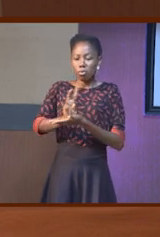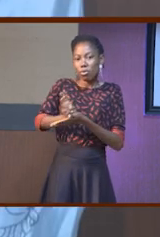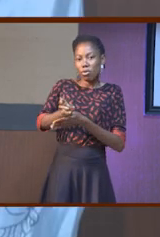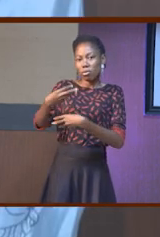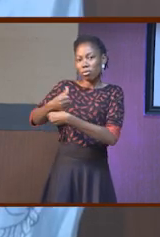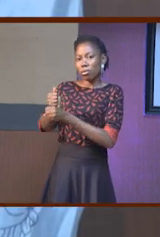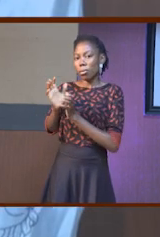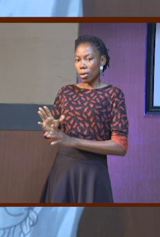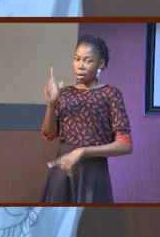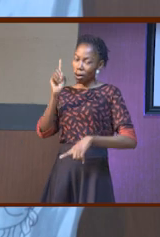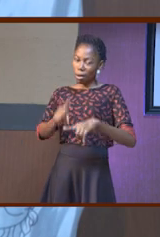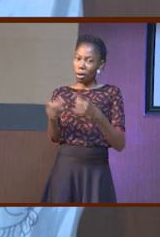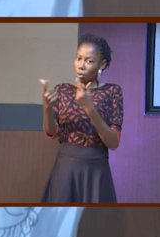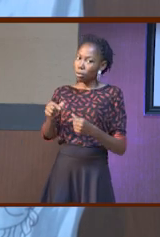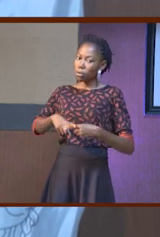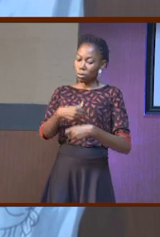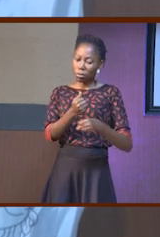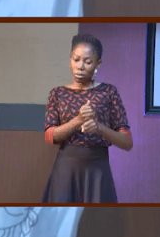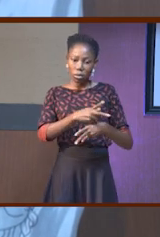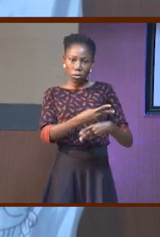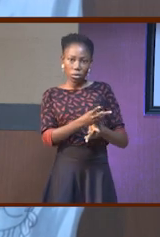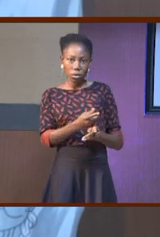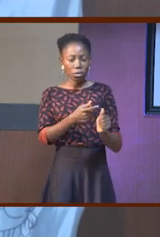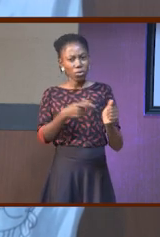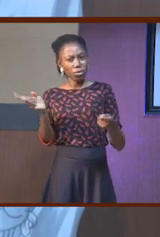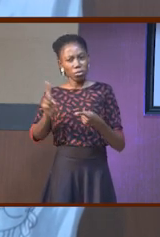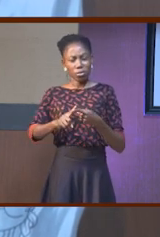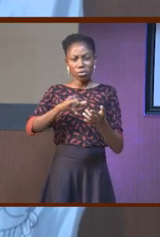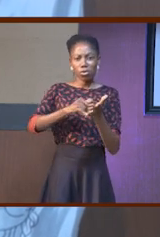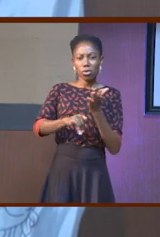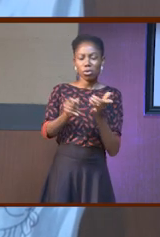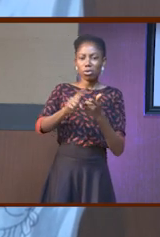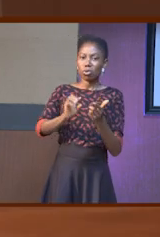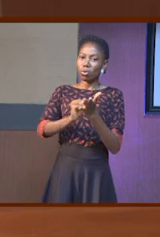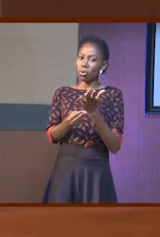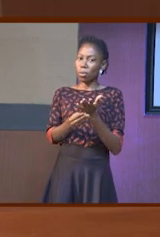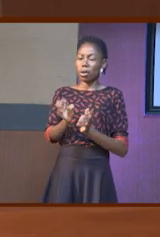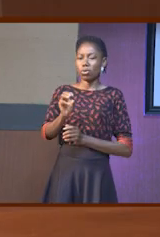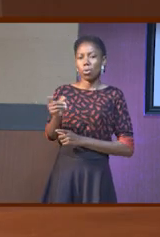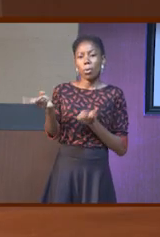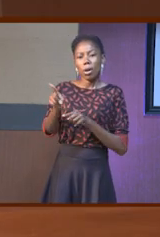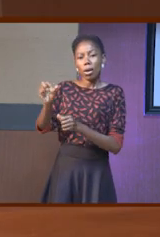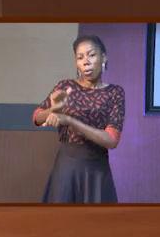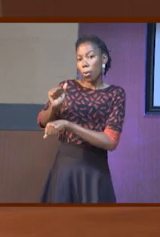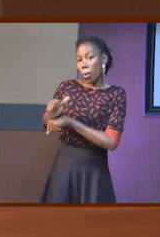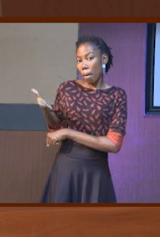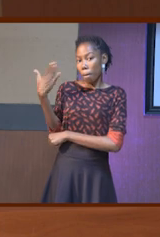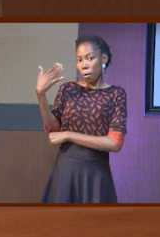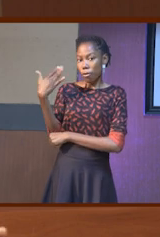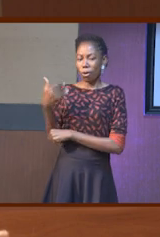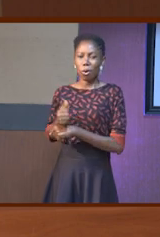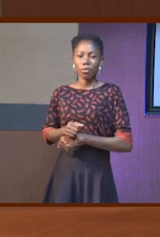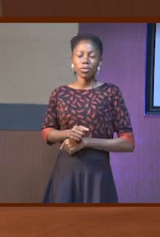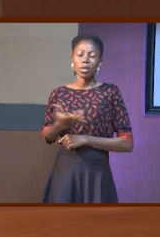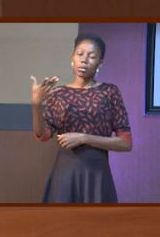film. That's from July to like October, November. So, and where I was working initially before then, we